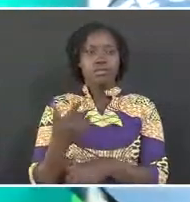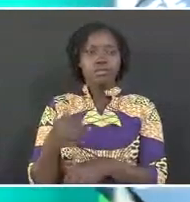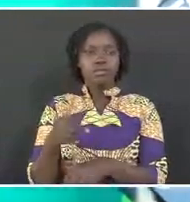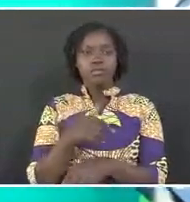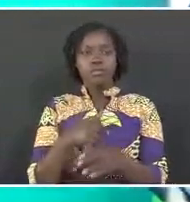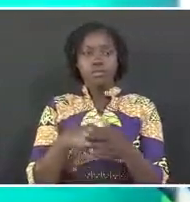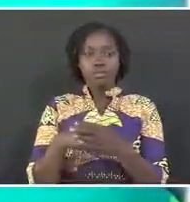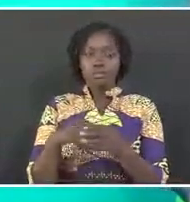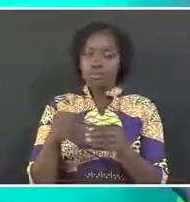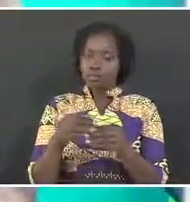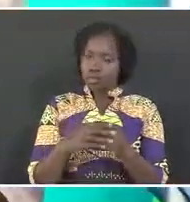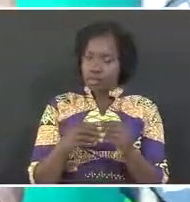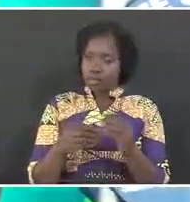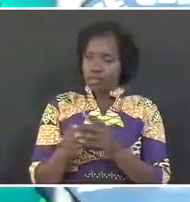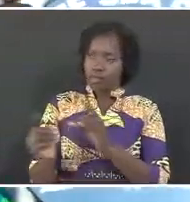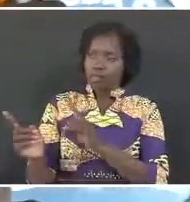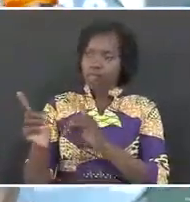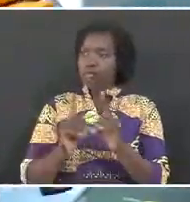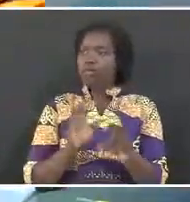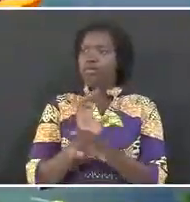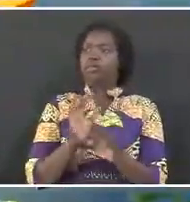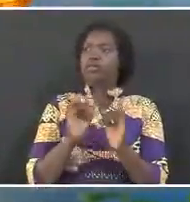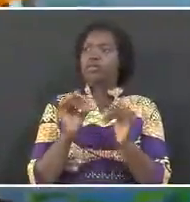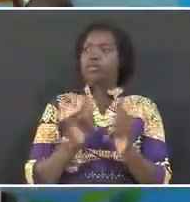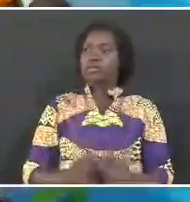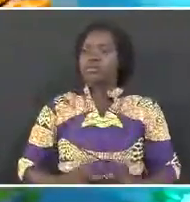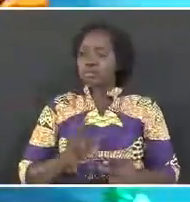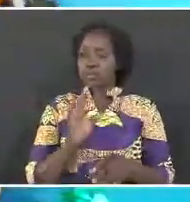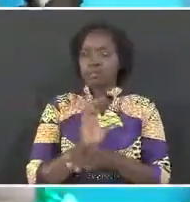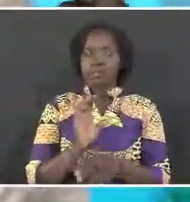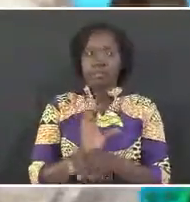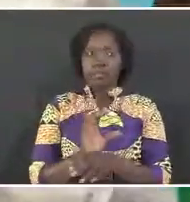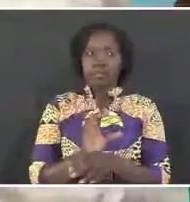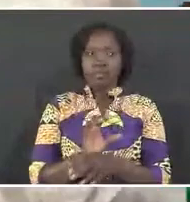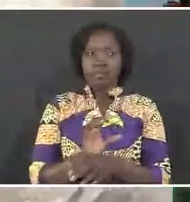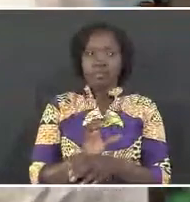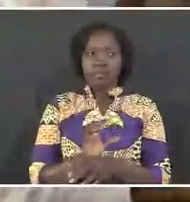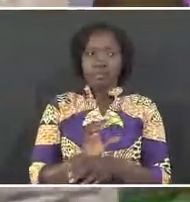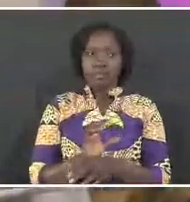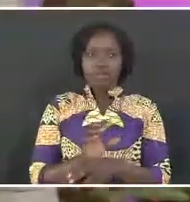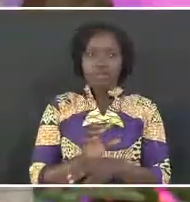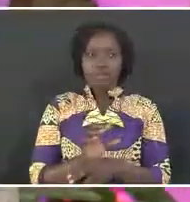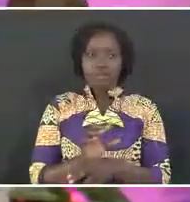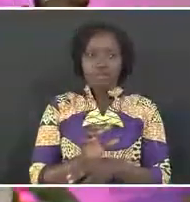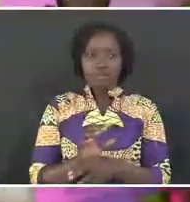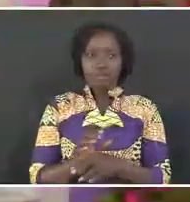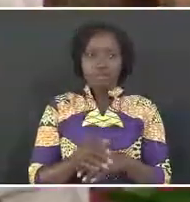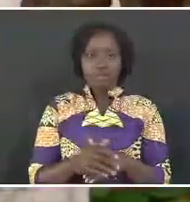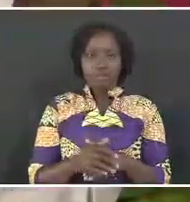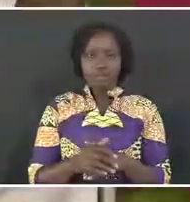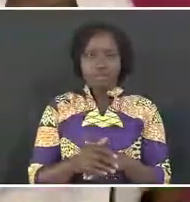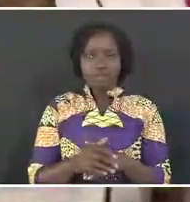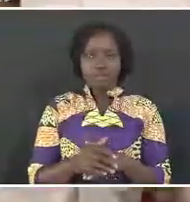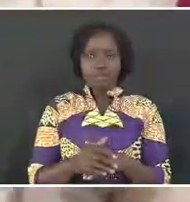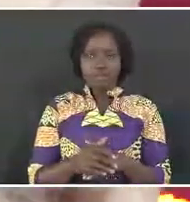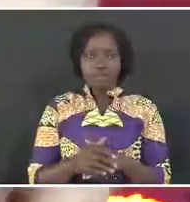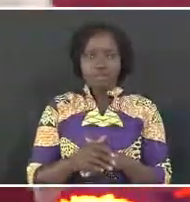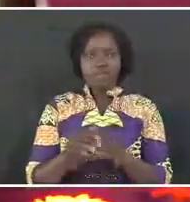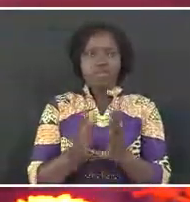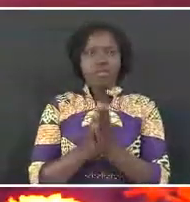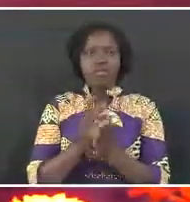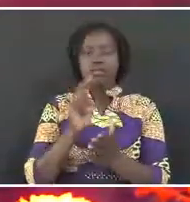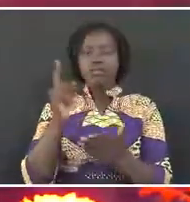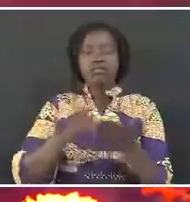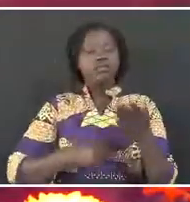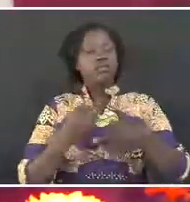comfortable coming to church. New Life Church. Have you ever been to New Life? Yes. And we sing, what a